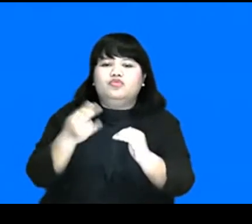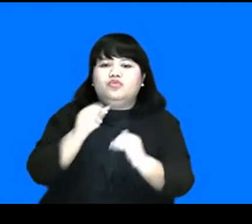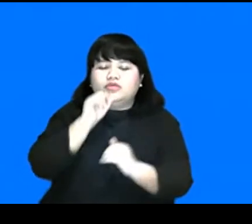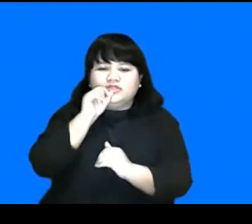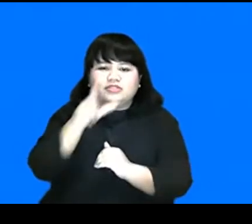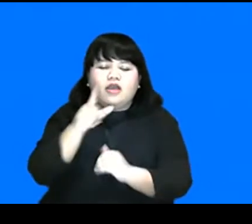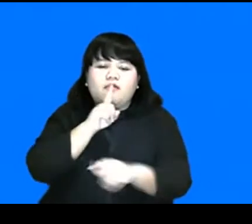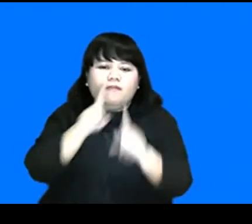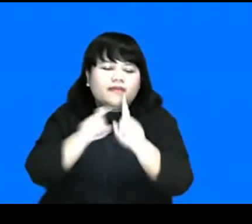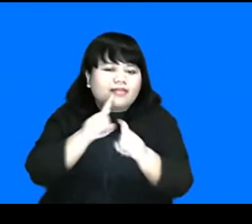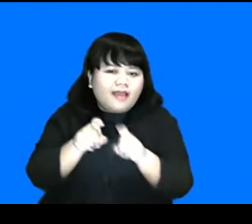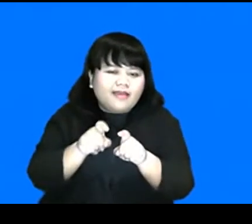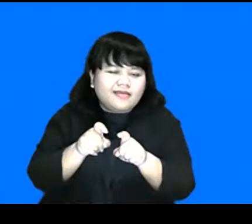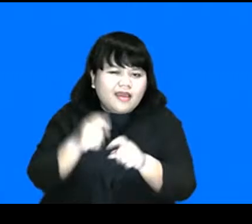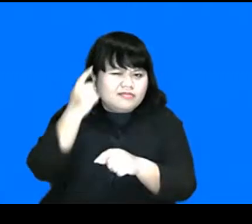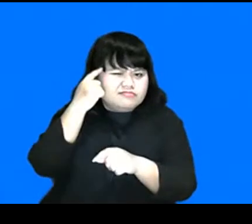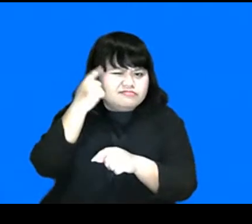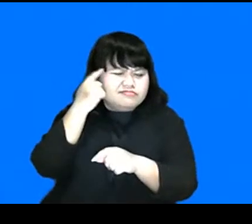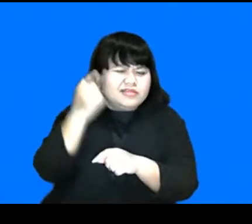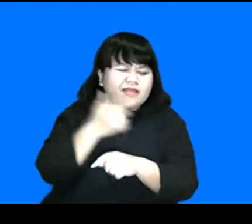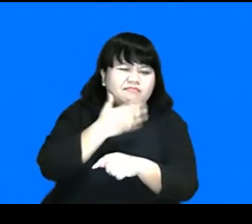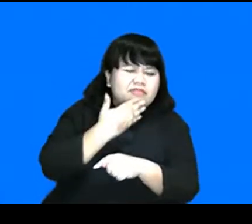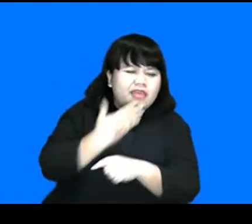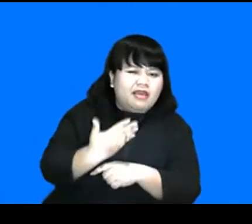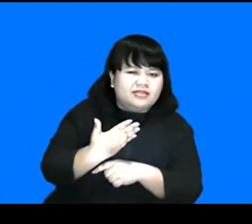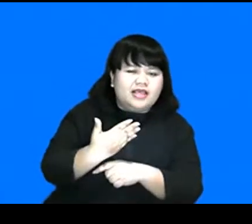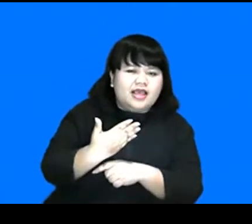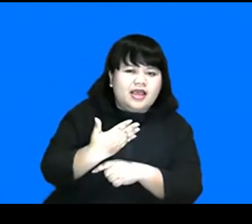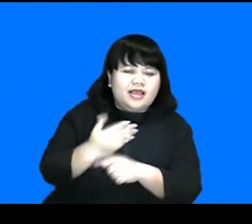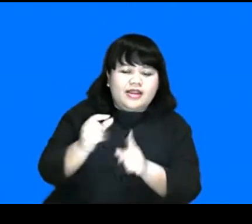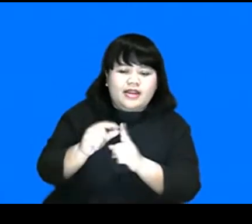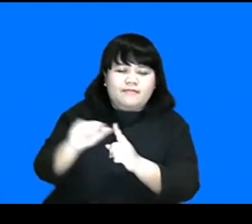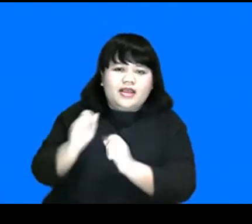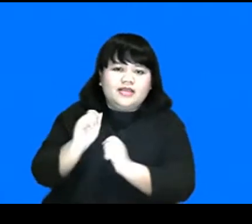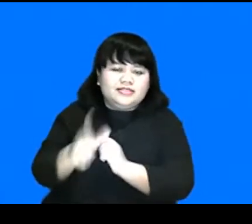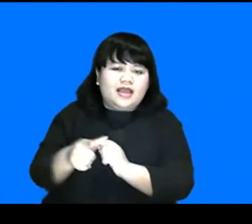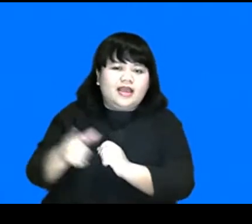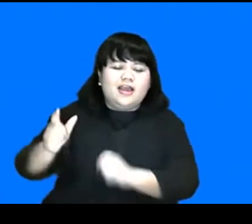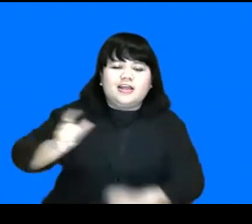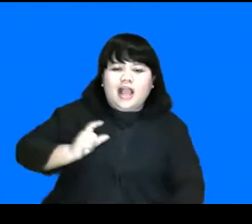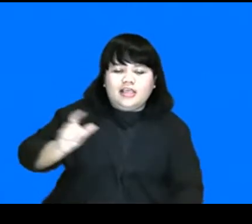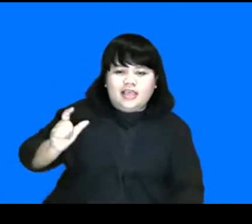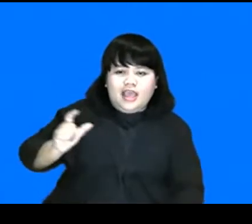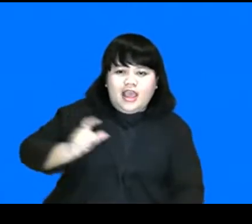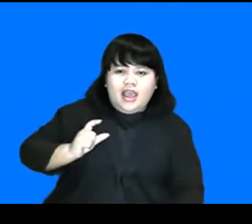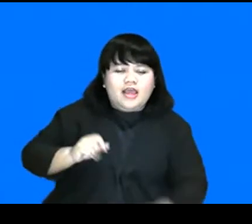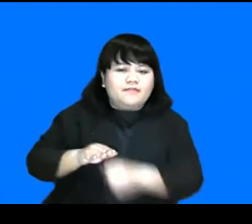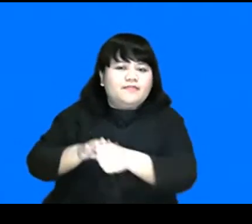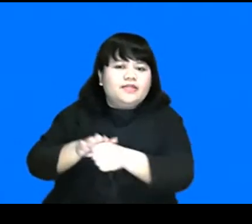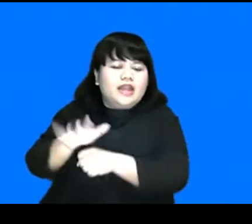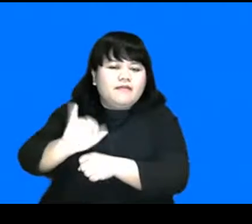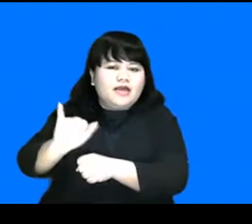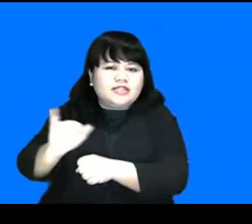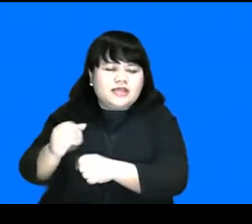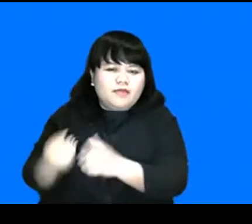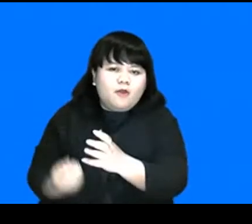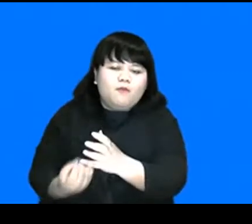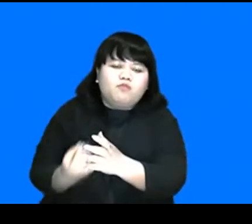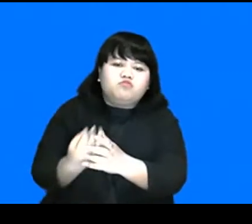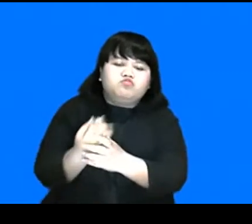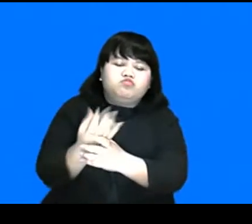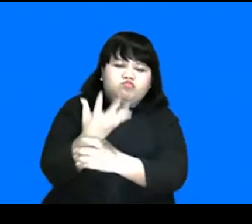of the wealth tax impacts towards the growth. Yes. Okay. Thank you. Tony, you want to...